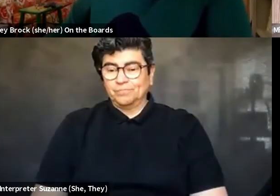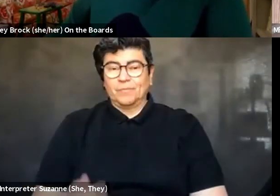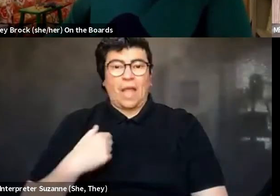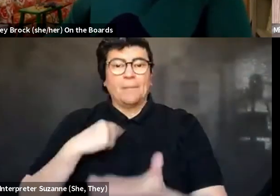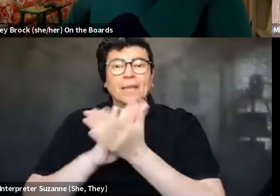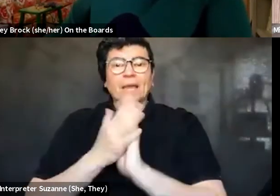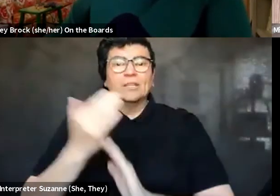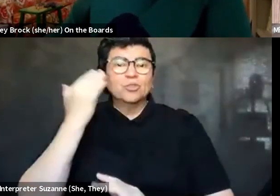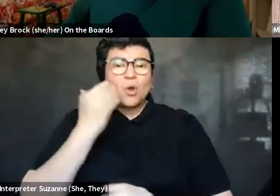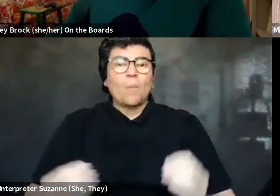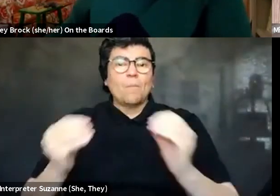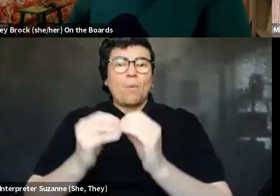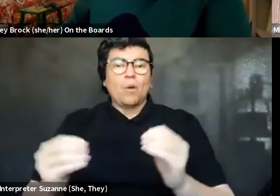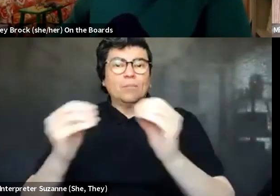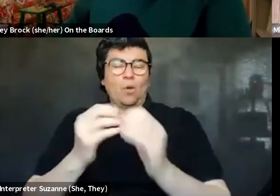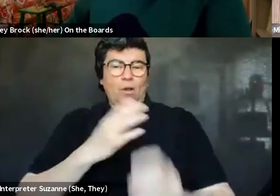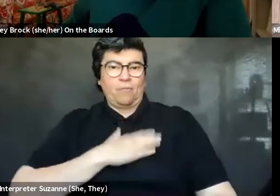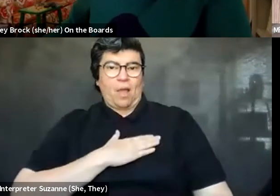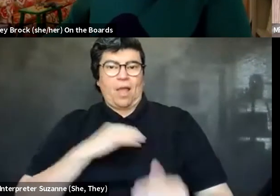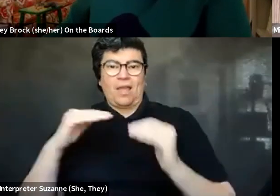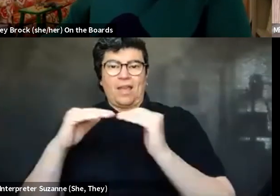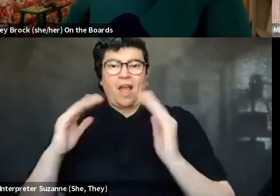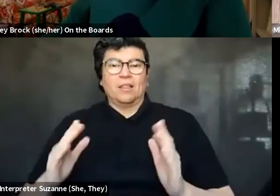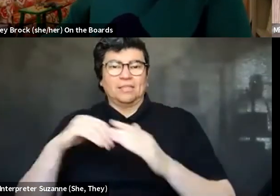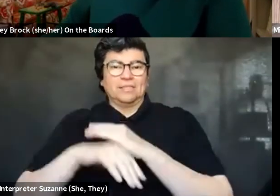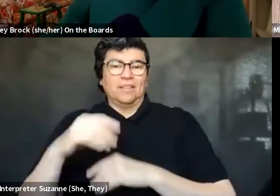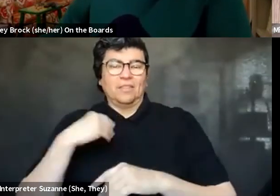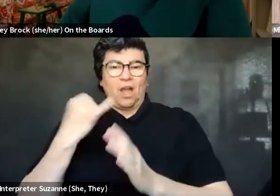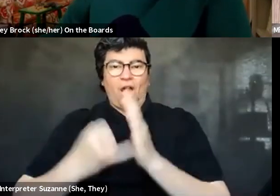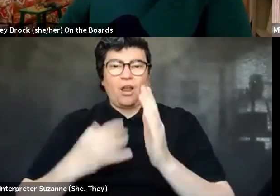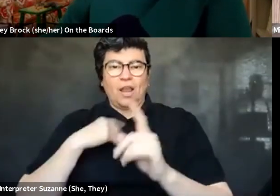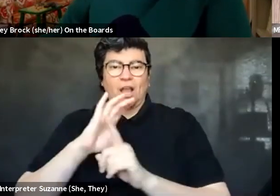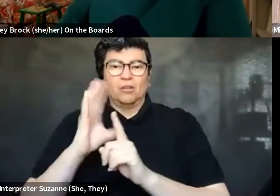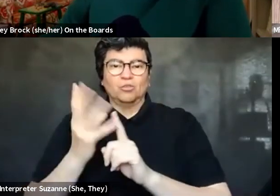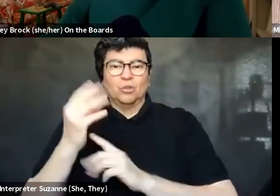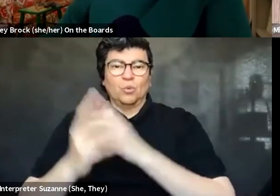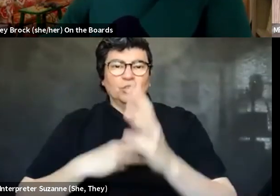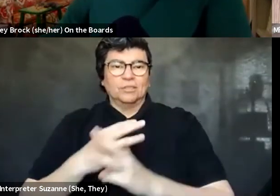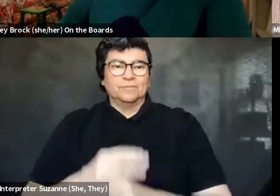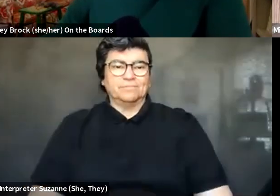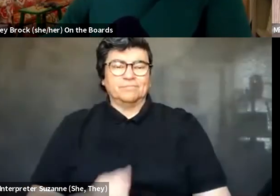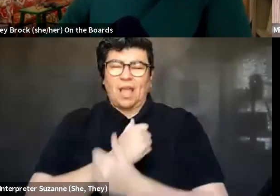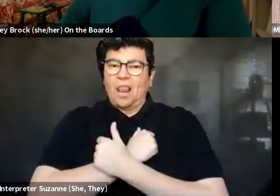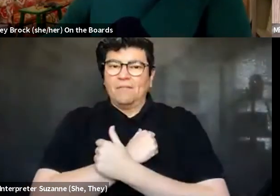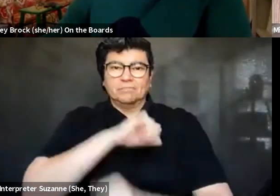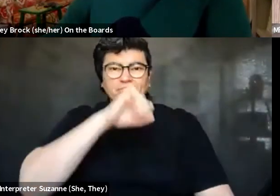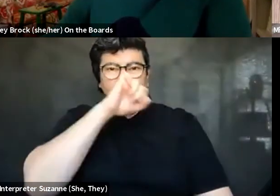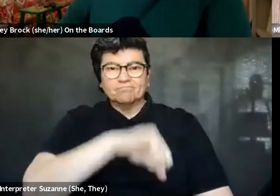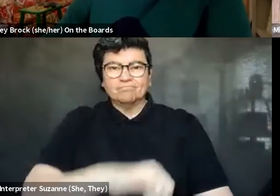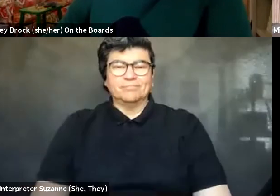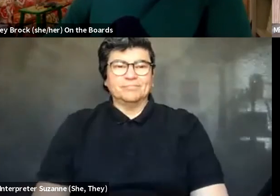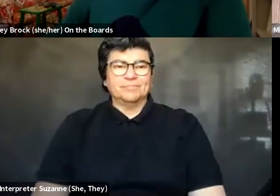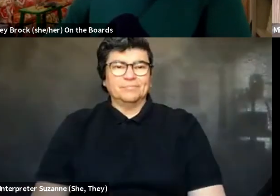know more and more of my colleagues in the arts and culture world. Love it.